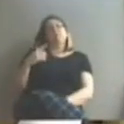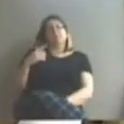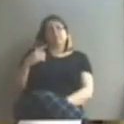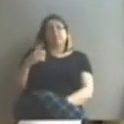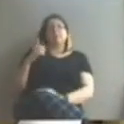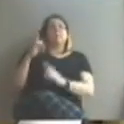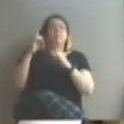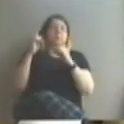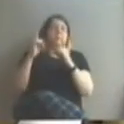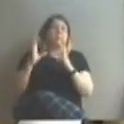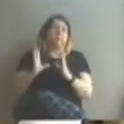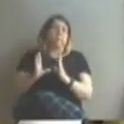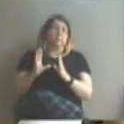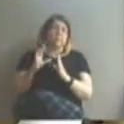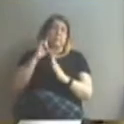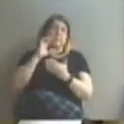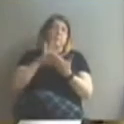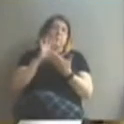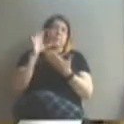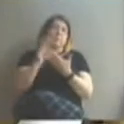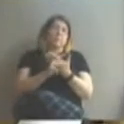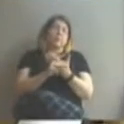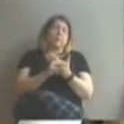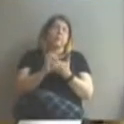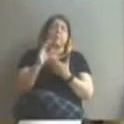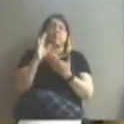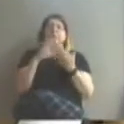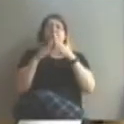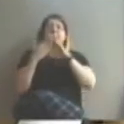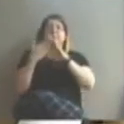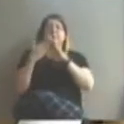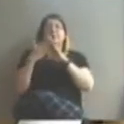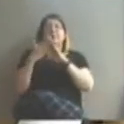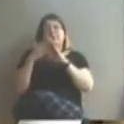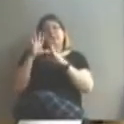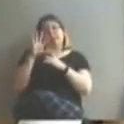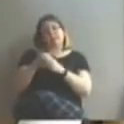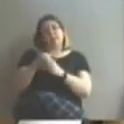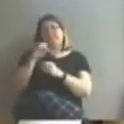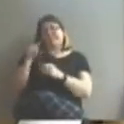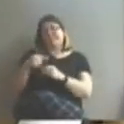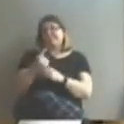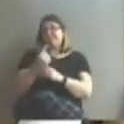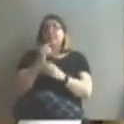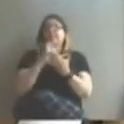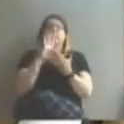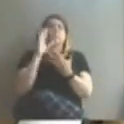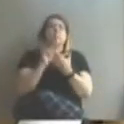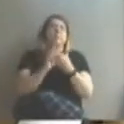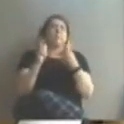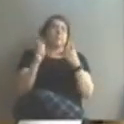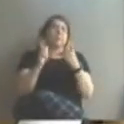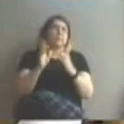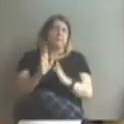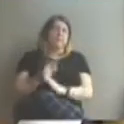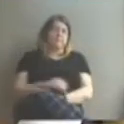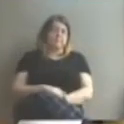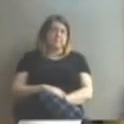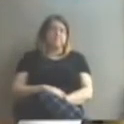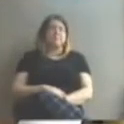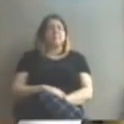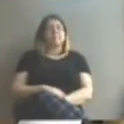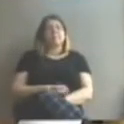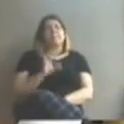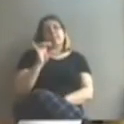the Director for Curriculum and Community Engagement, now just being purified to Curriculum Management, so that is